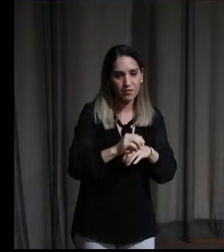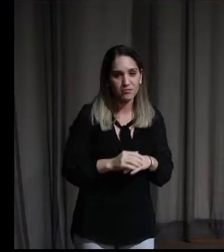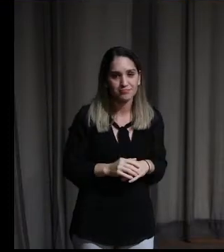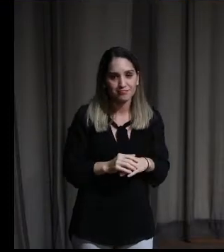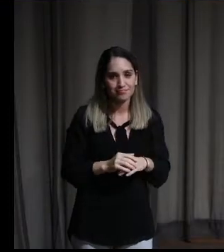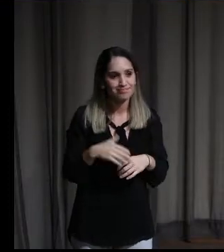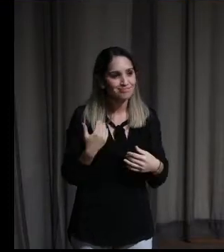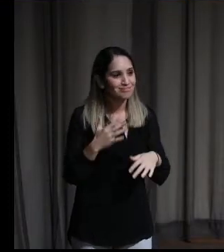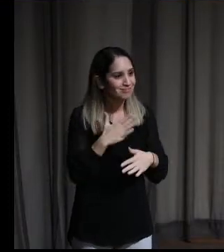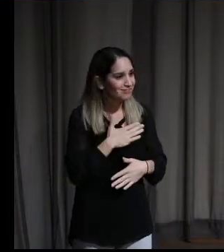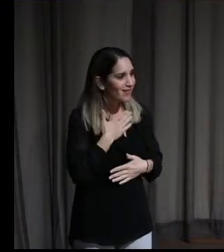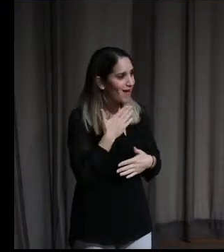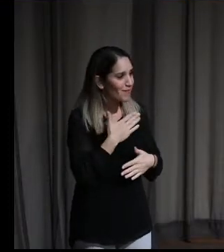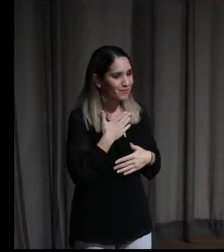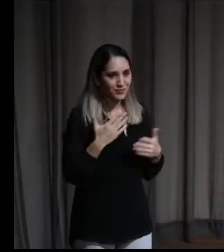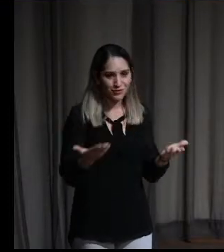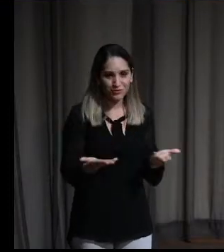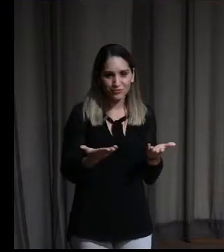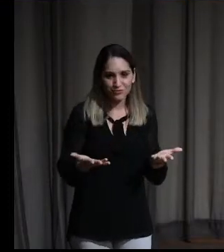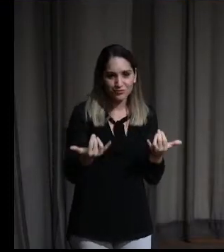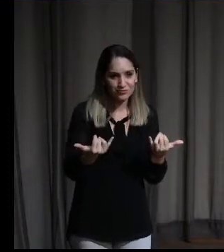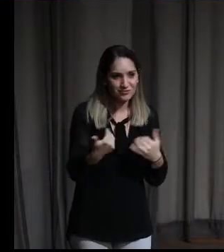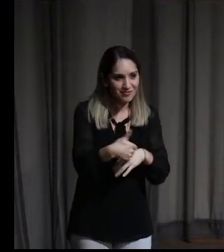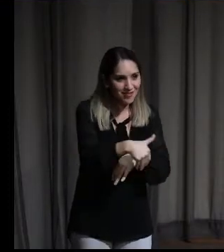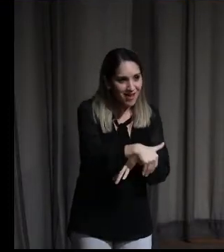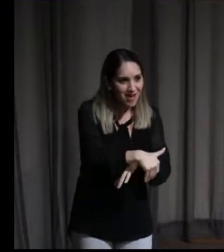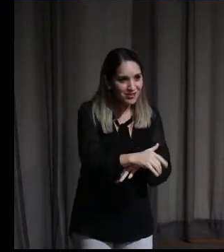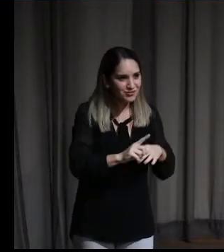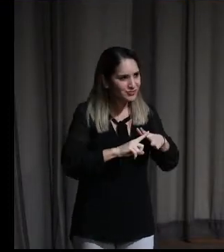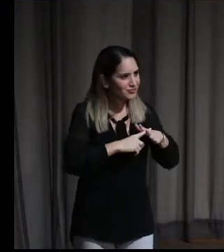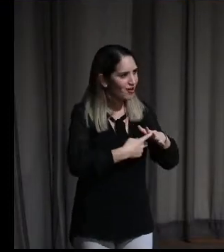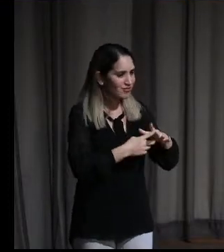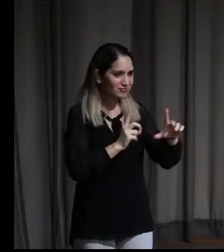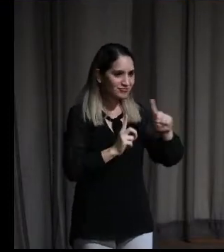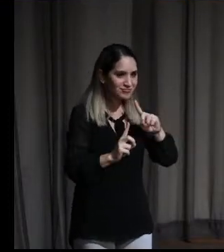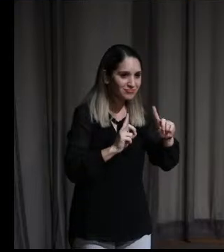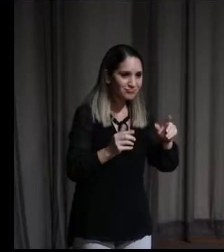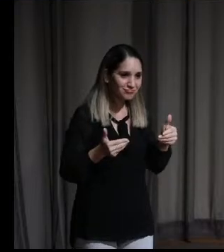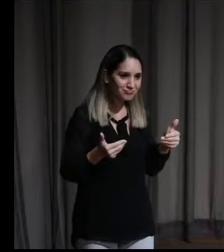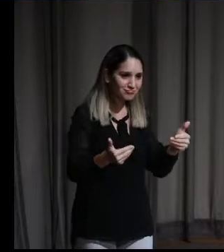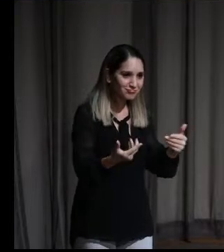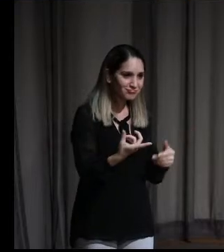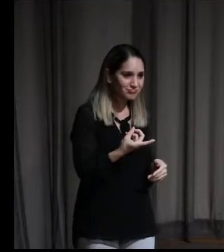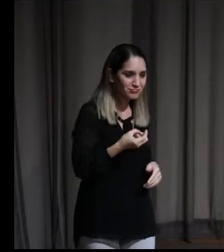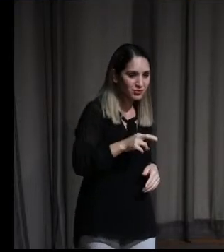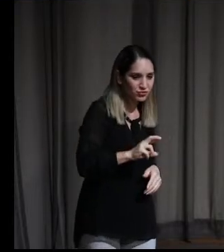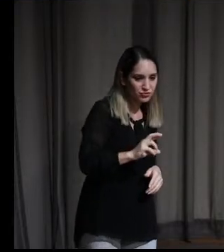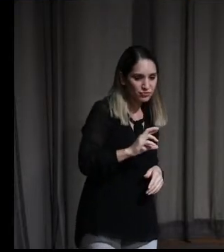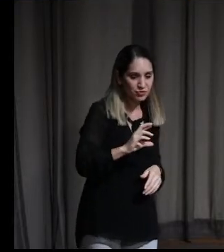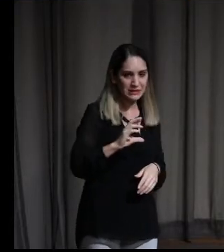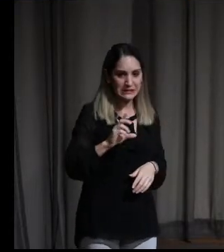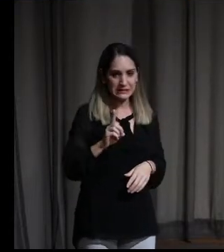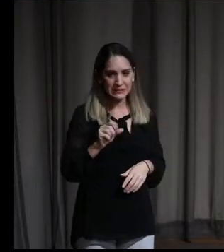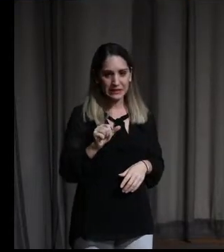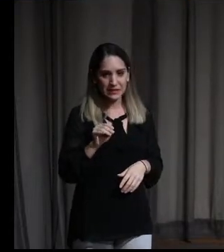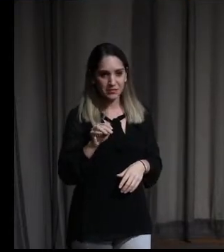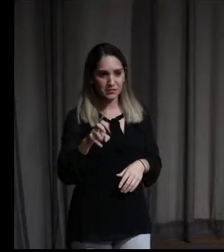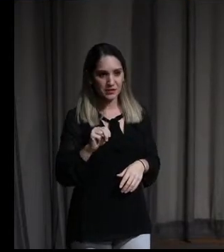very happy to be here with you guys tonight and to begin this conversation with Dr. Carol Damian and Dr.